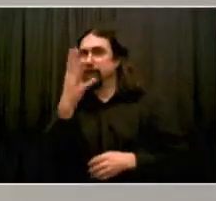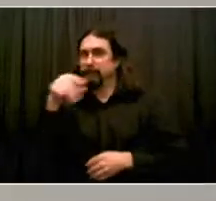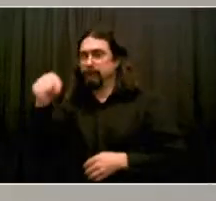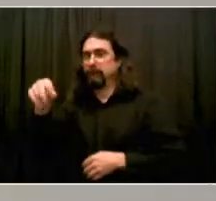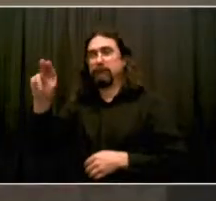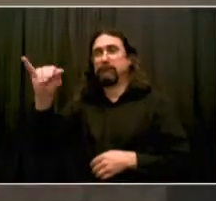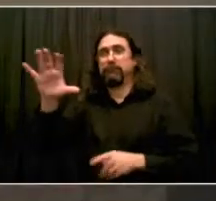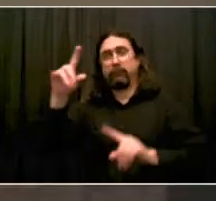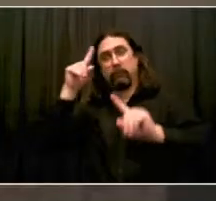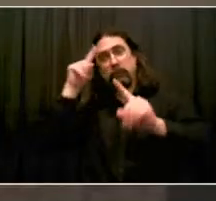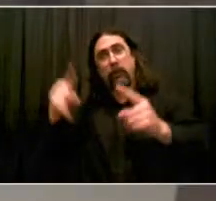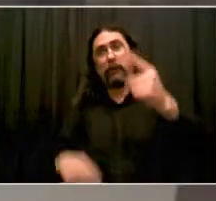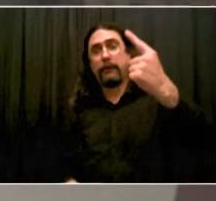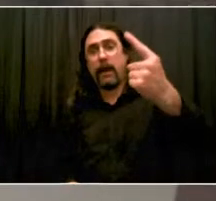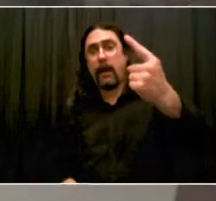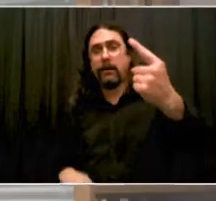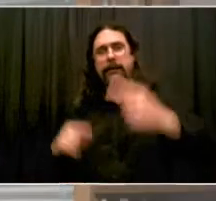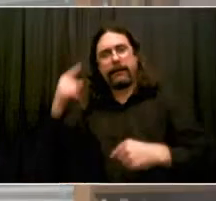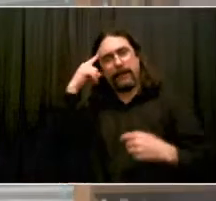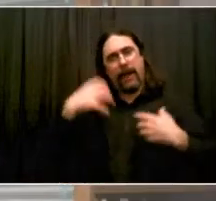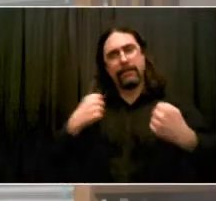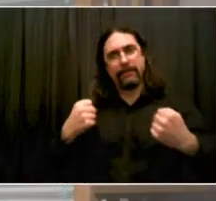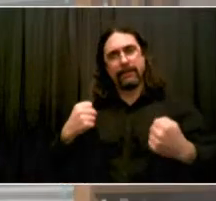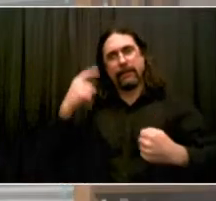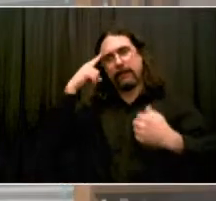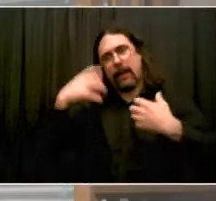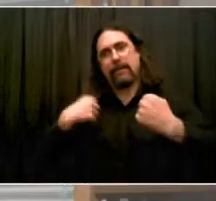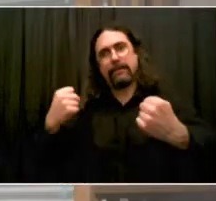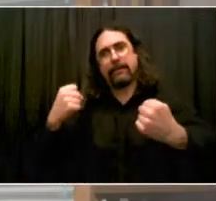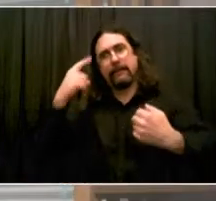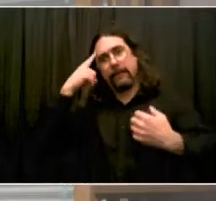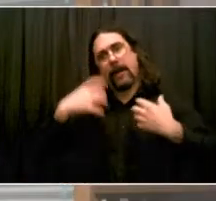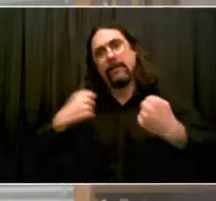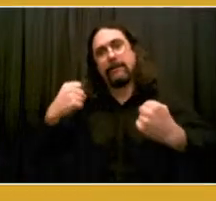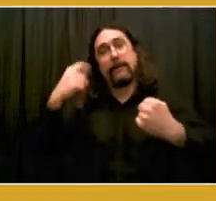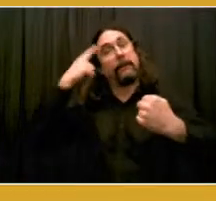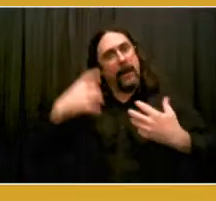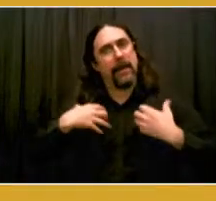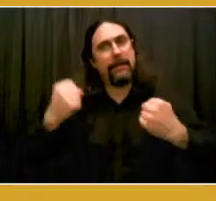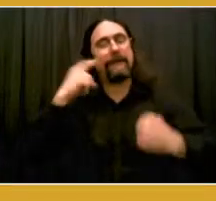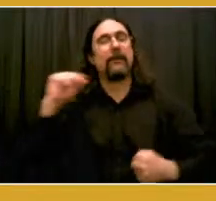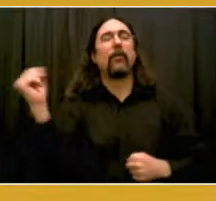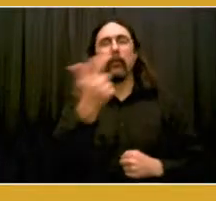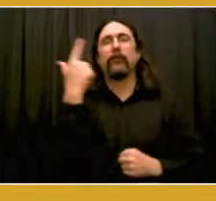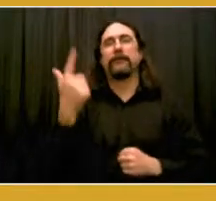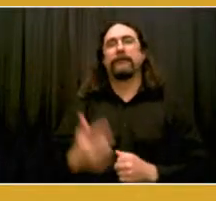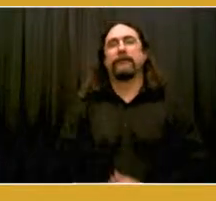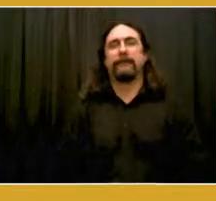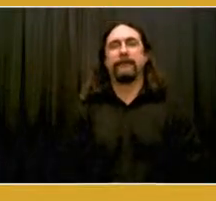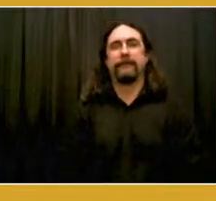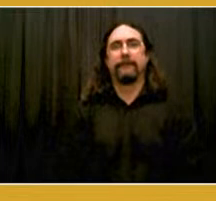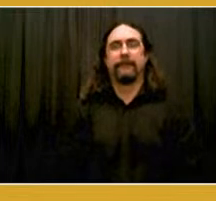goal: Mental health. mental health. mental health. mental health for all.